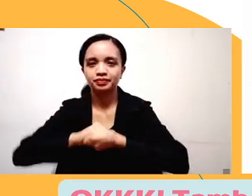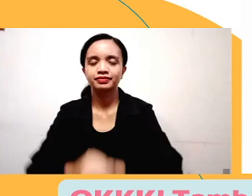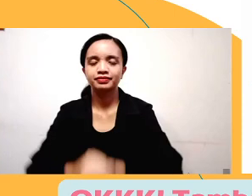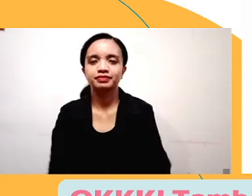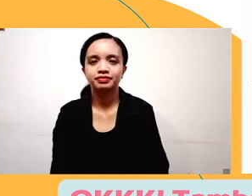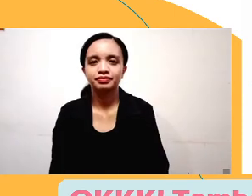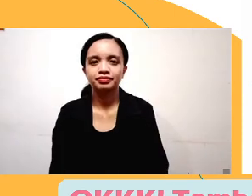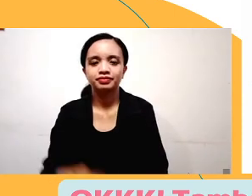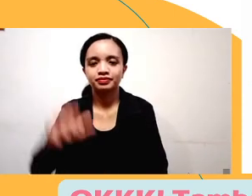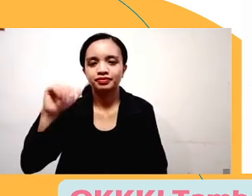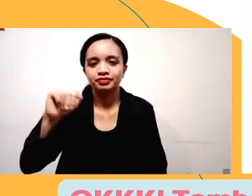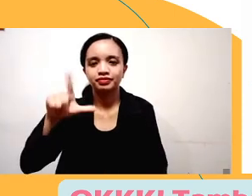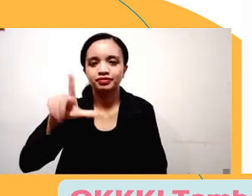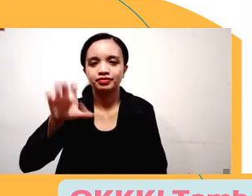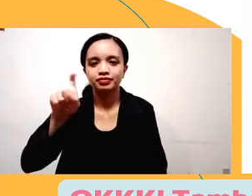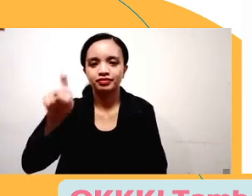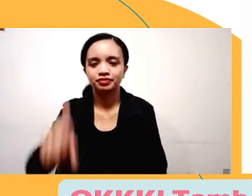Ben.